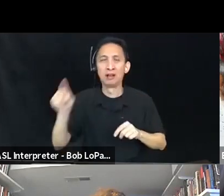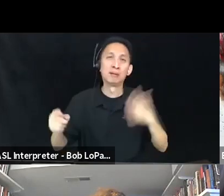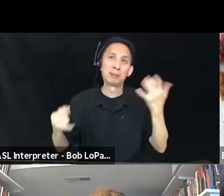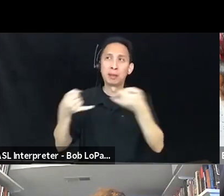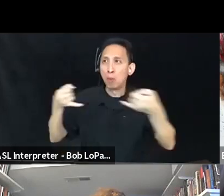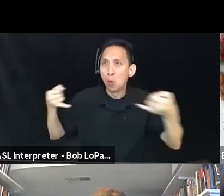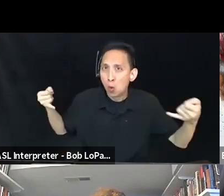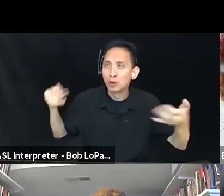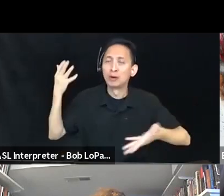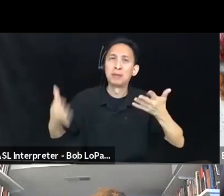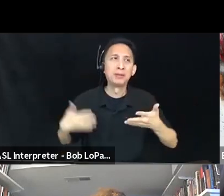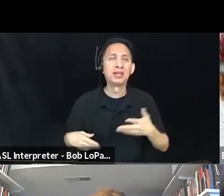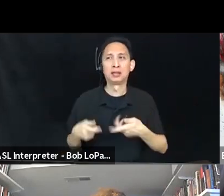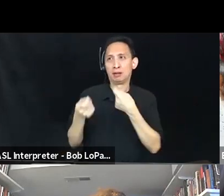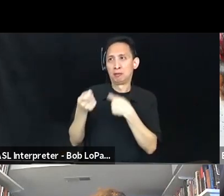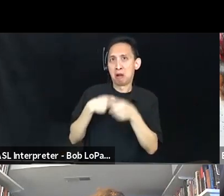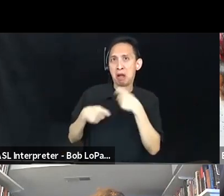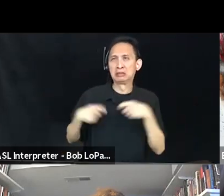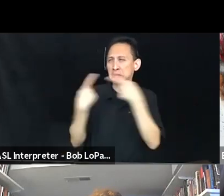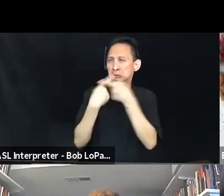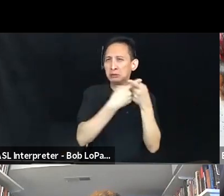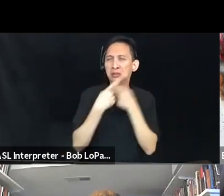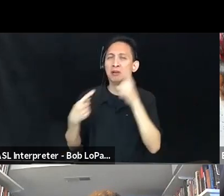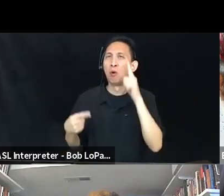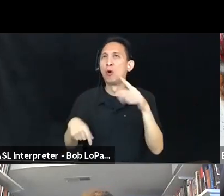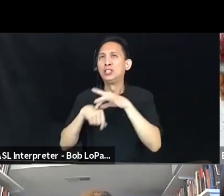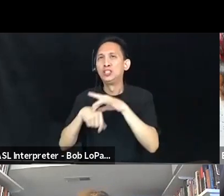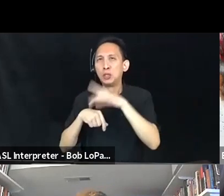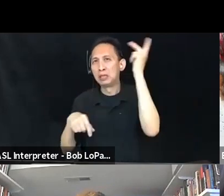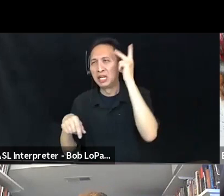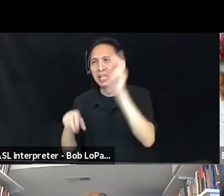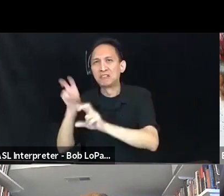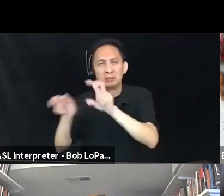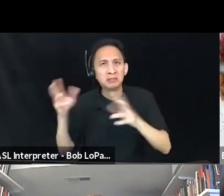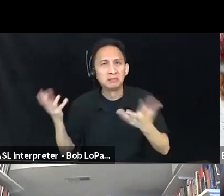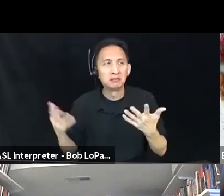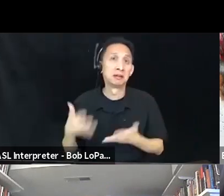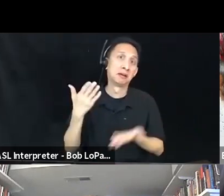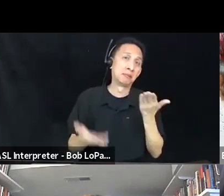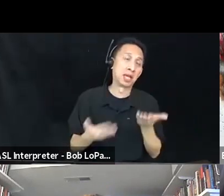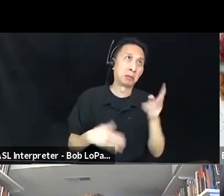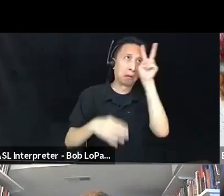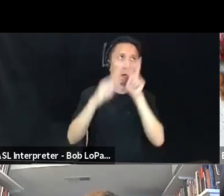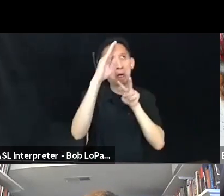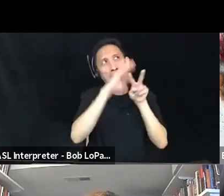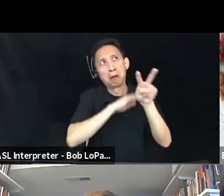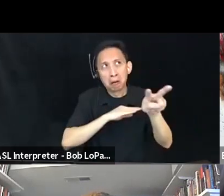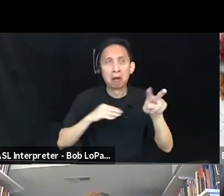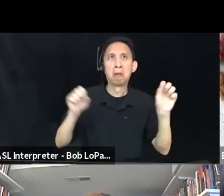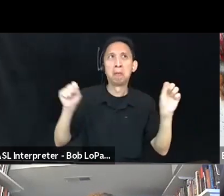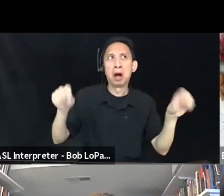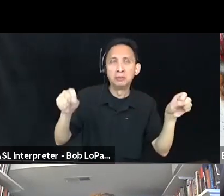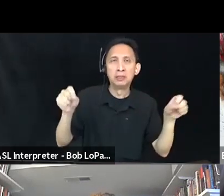of larger geopolitical investments and positionings, mediated projections, and